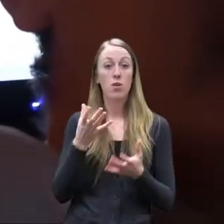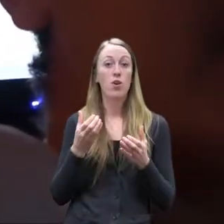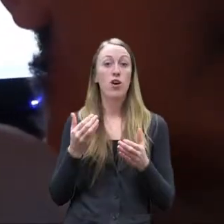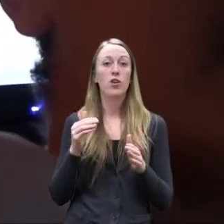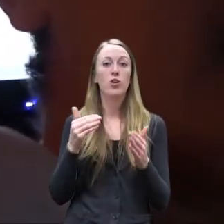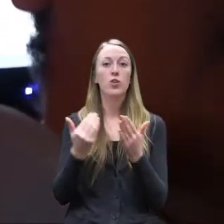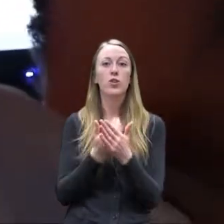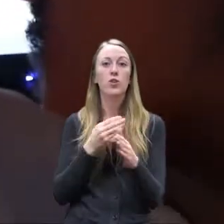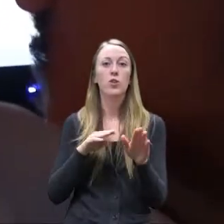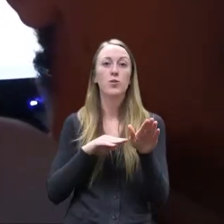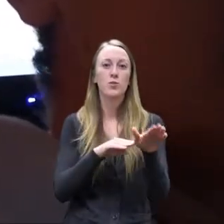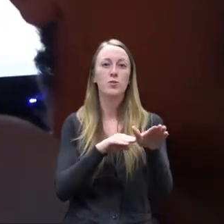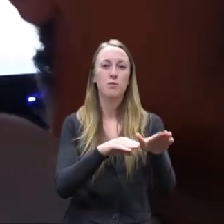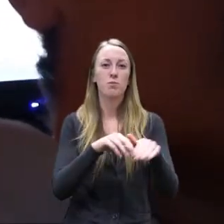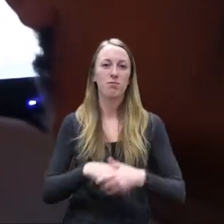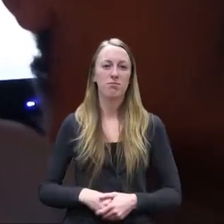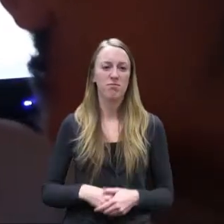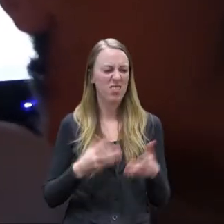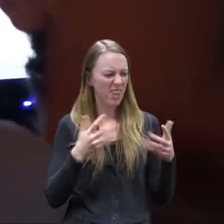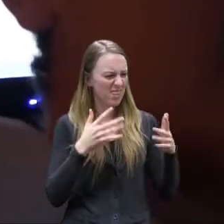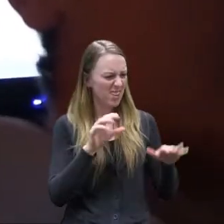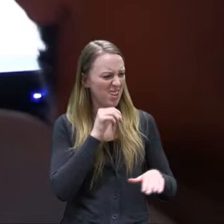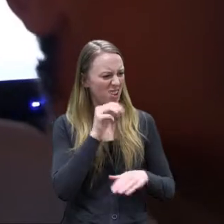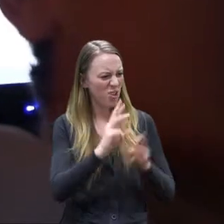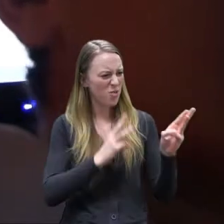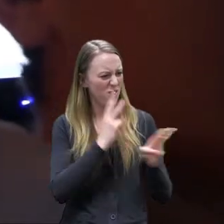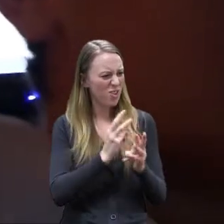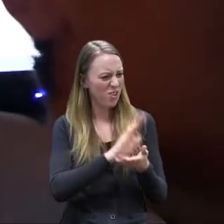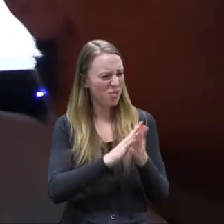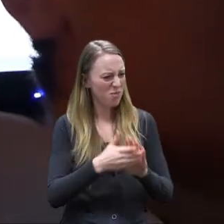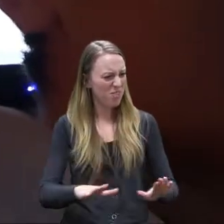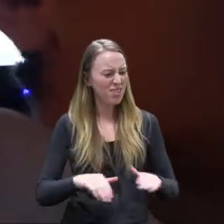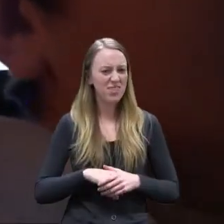snowboard. That's it? Yeah. Not world peace?